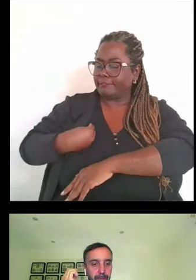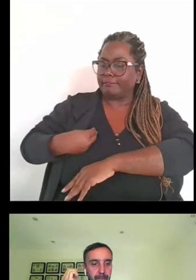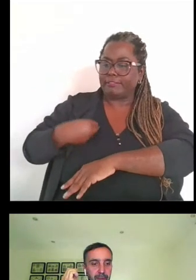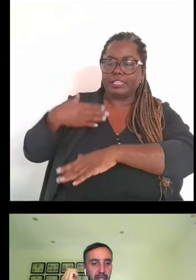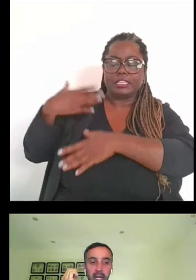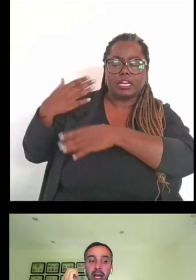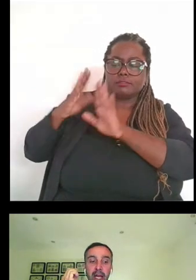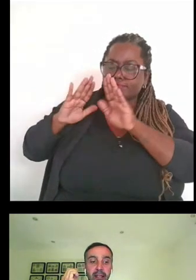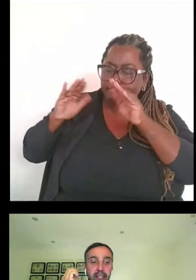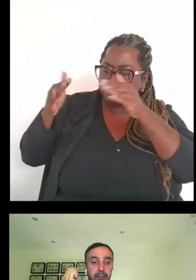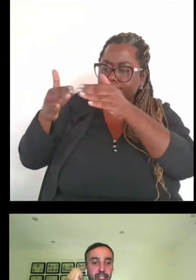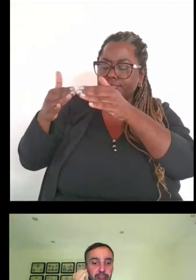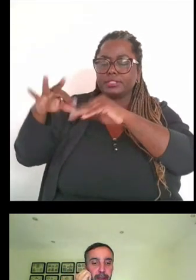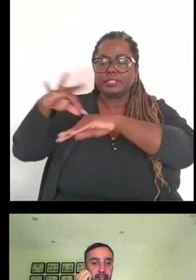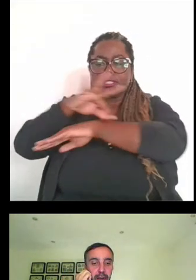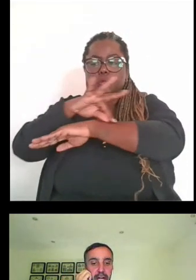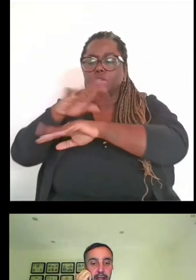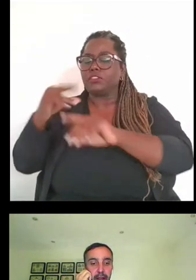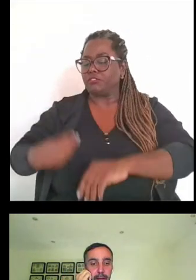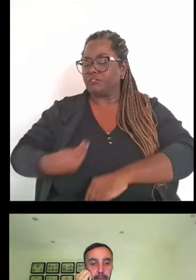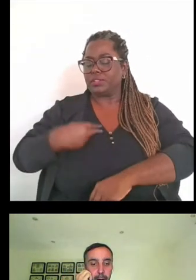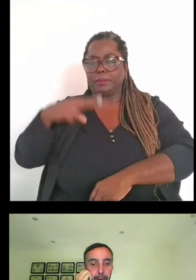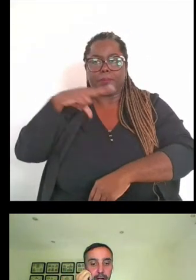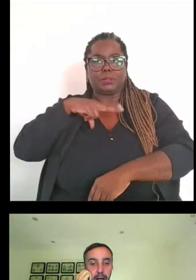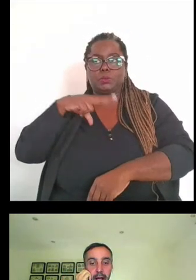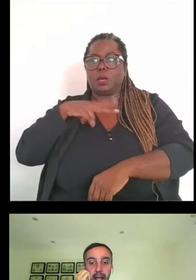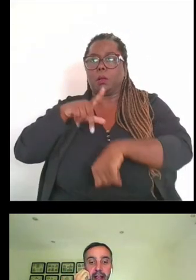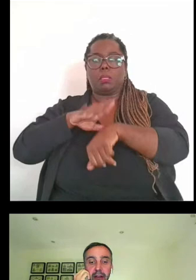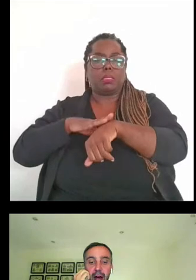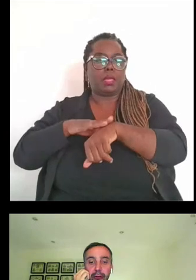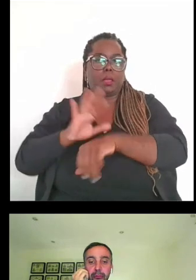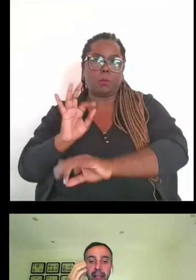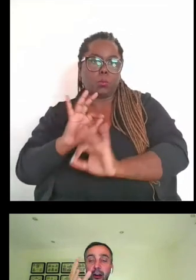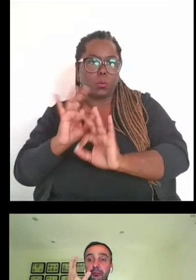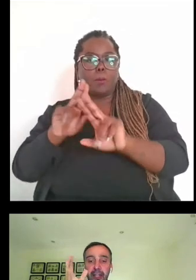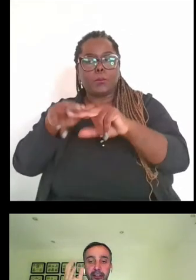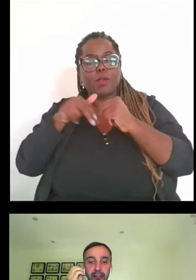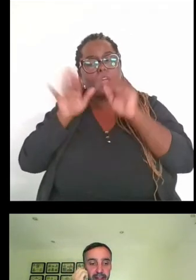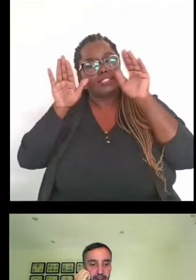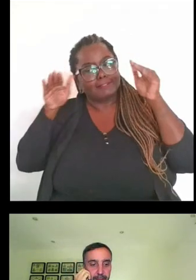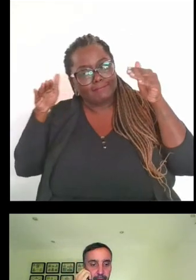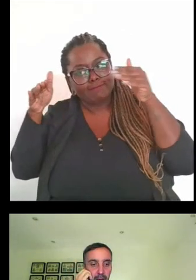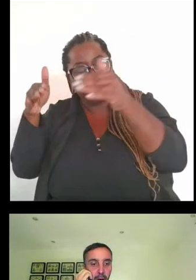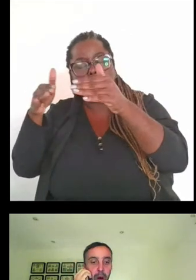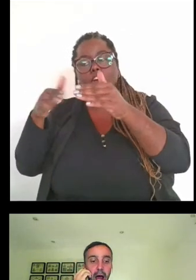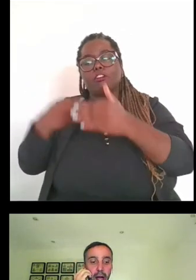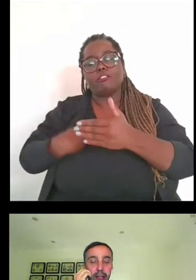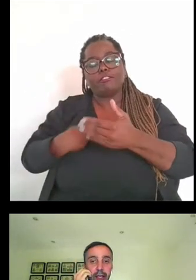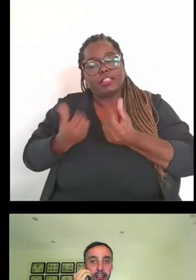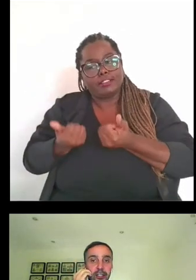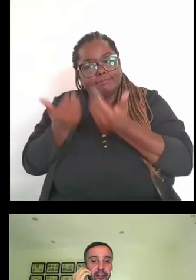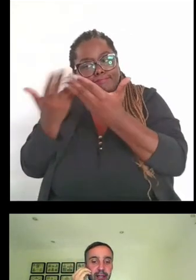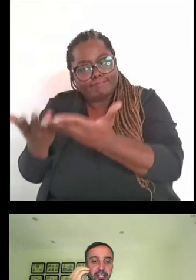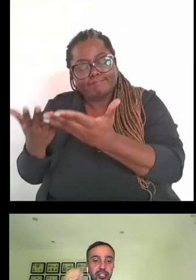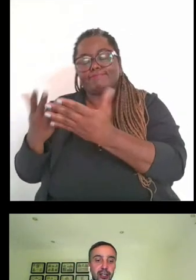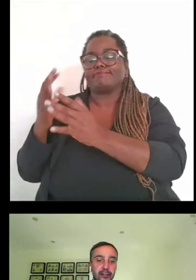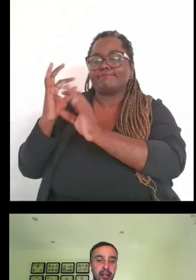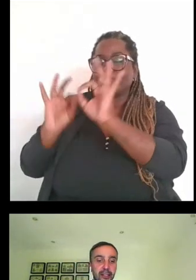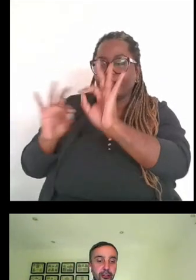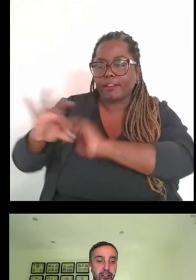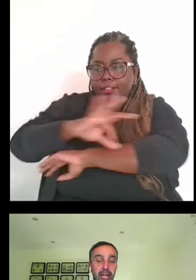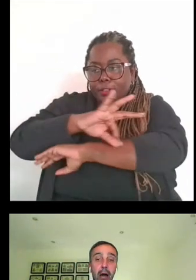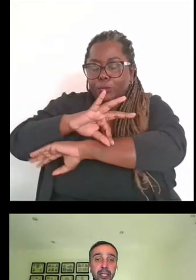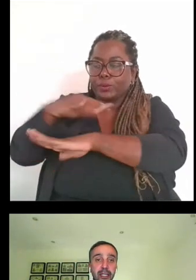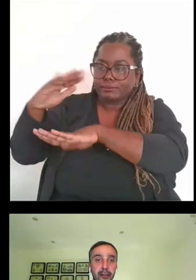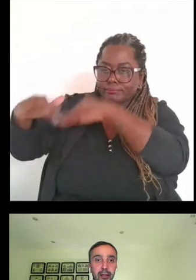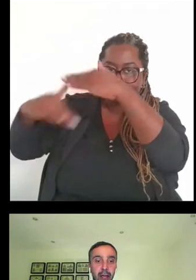architecture this image is particularly popular in the environment of Catholicism where Architects such